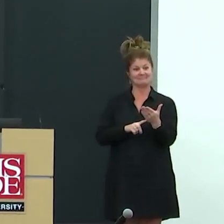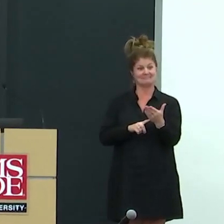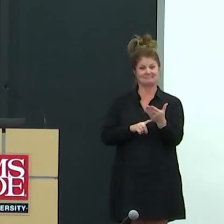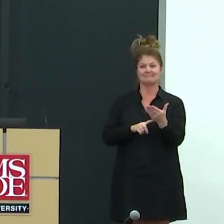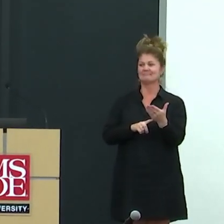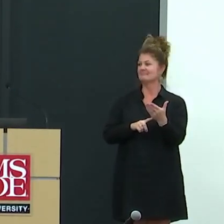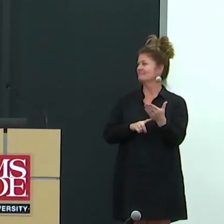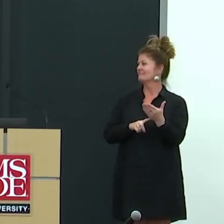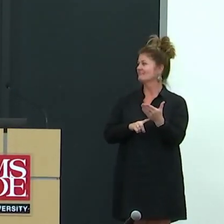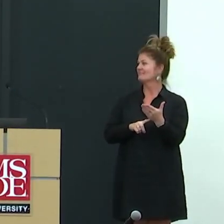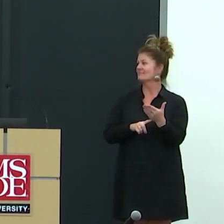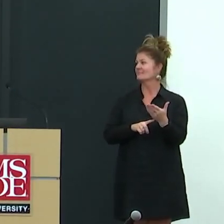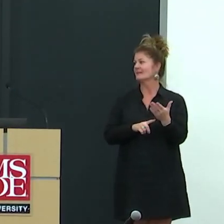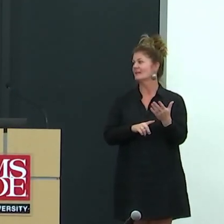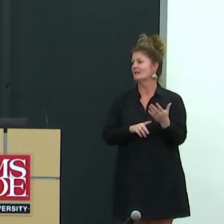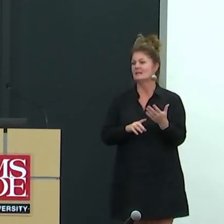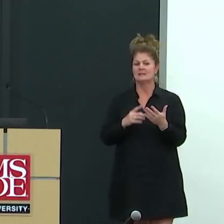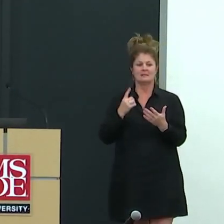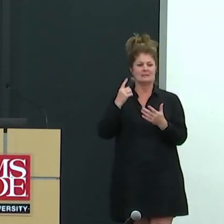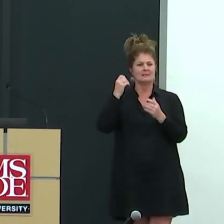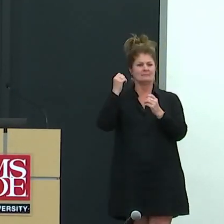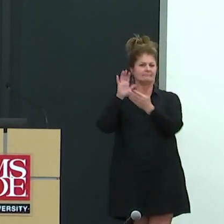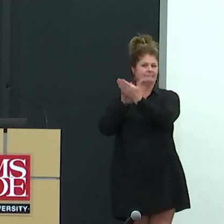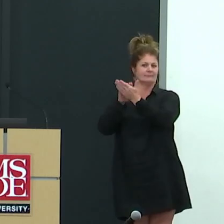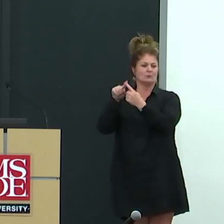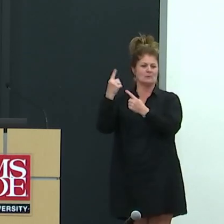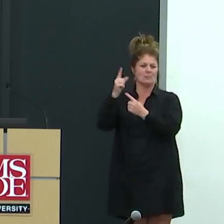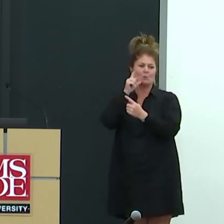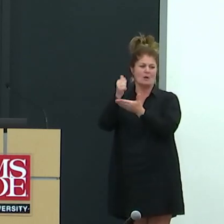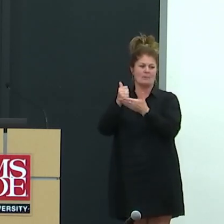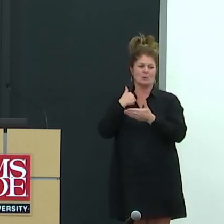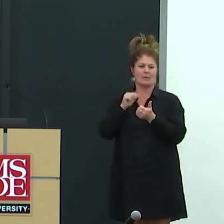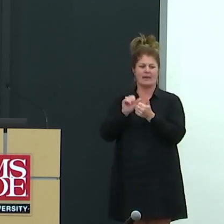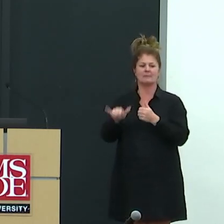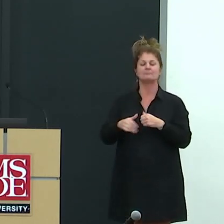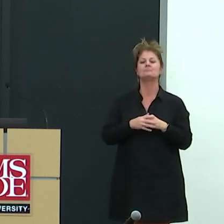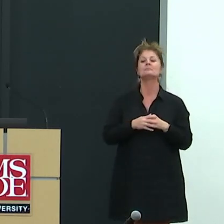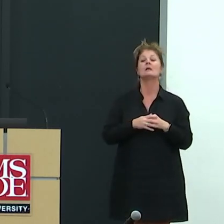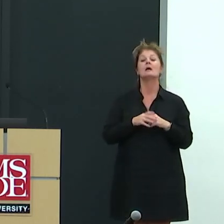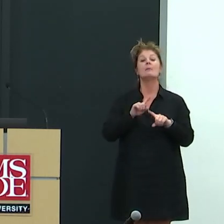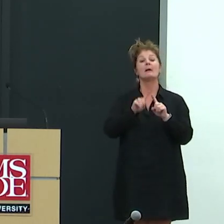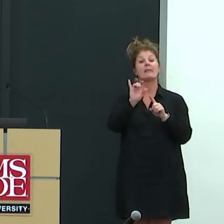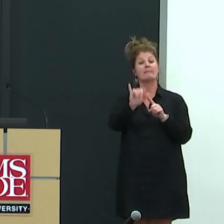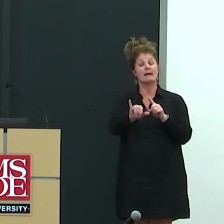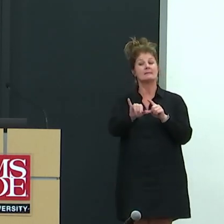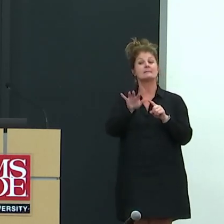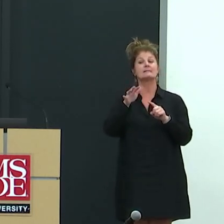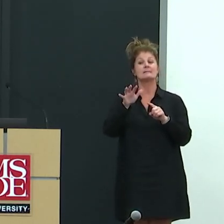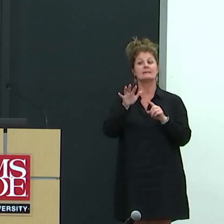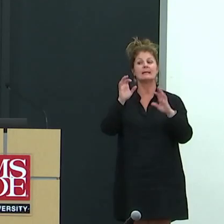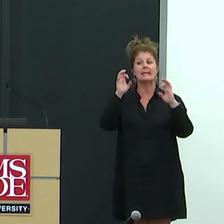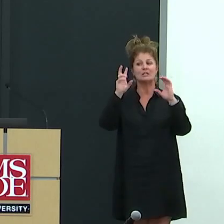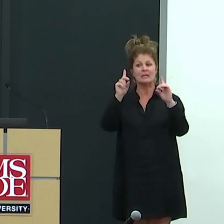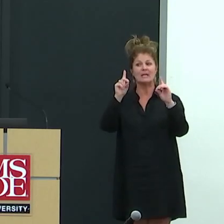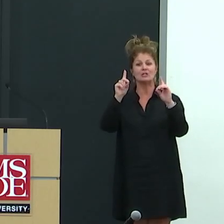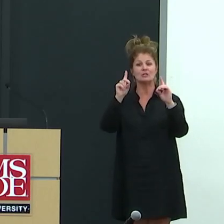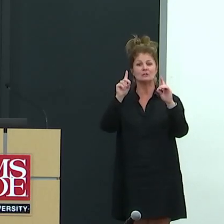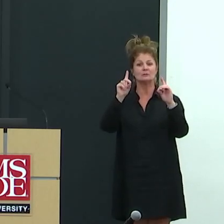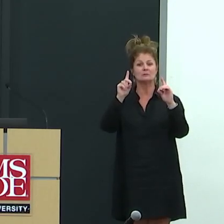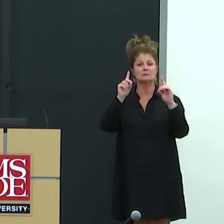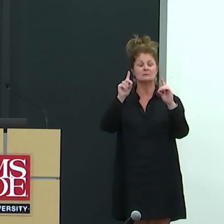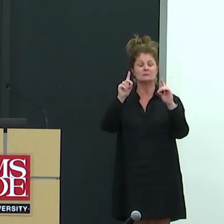Katie herself helps me quite a bit with that. And that is kind of an educational